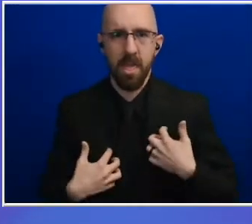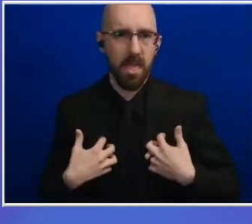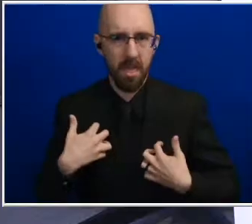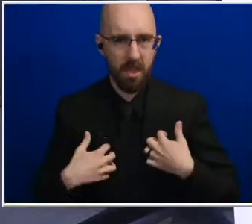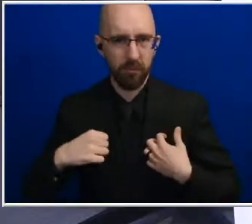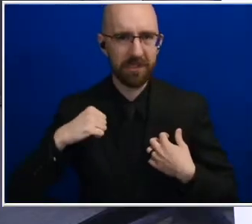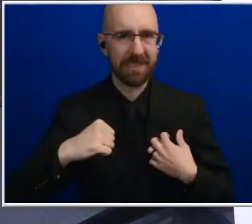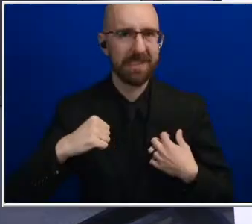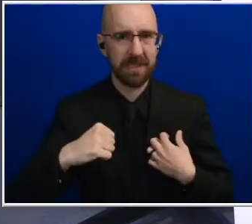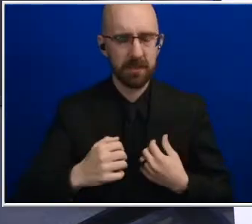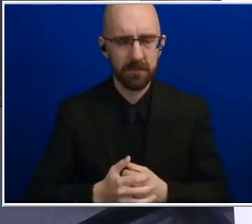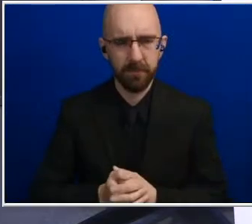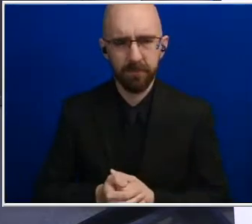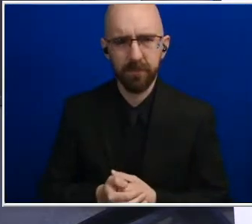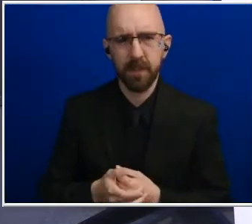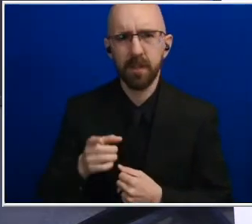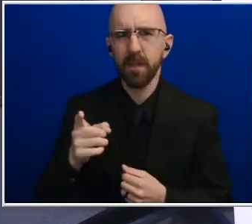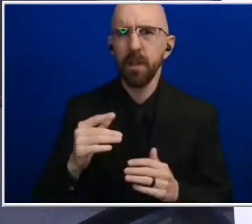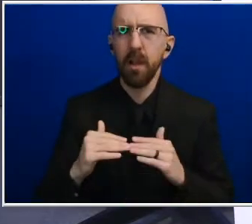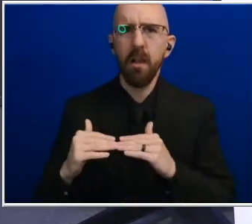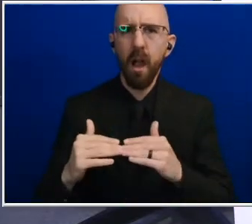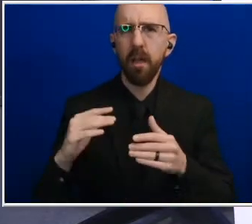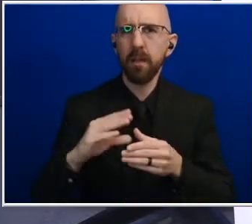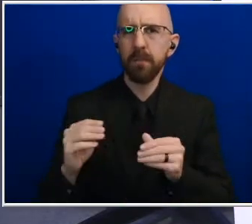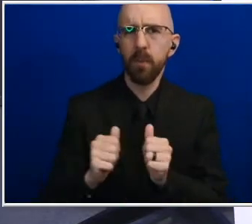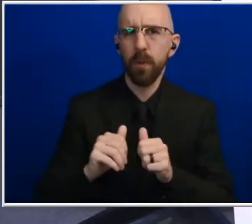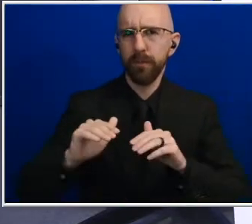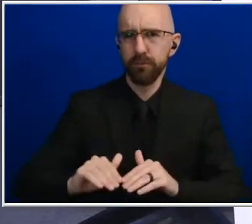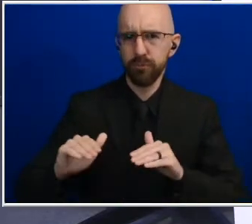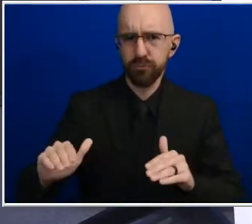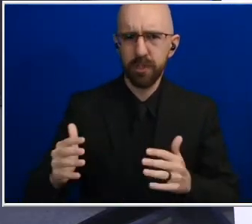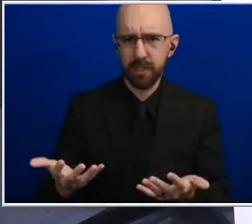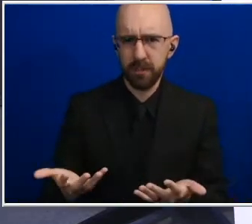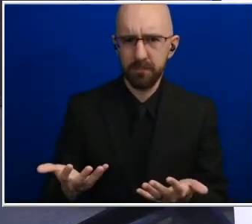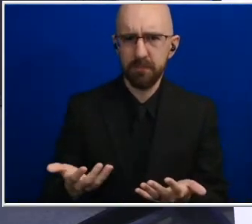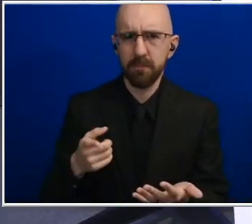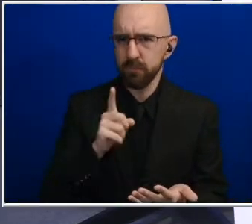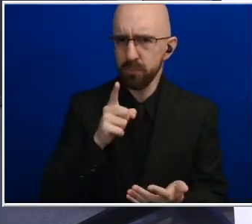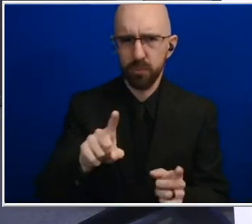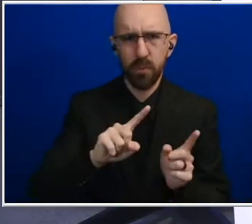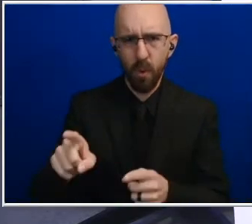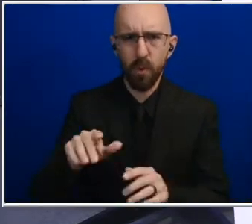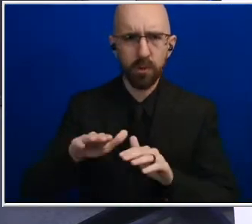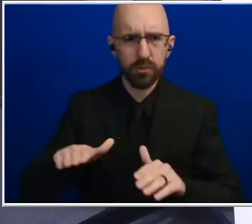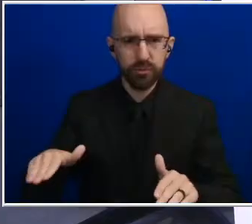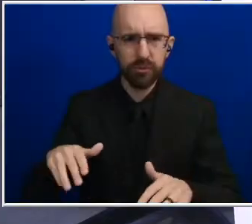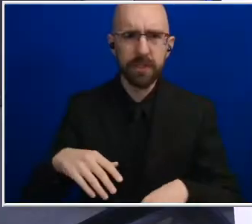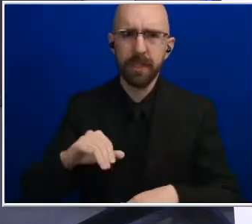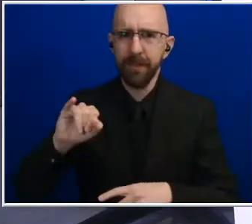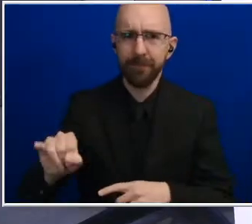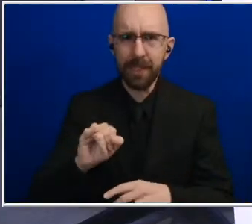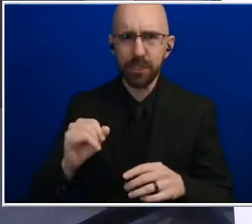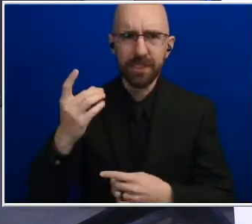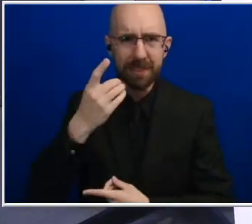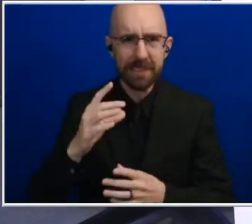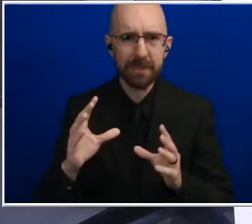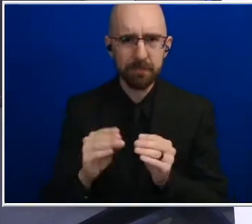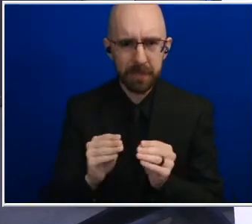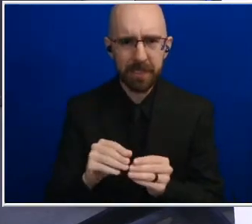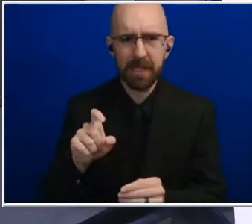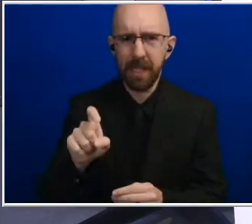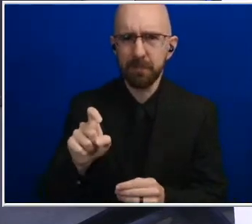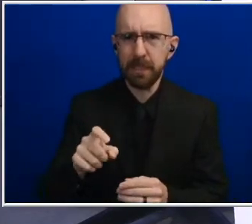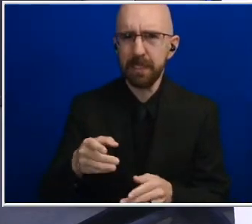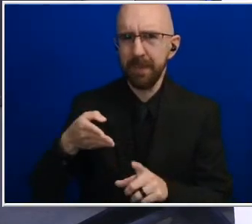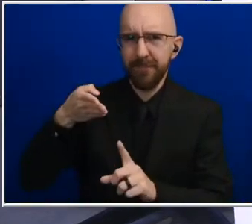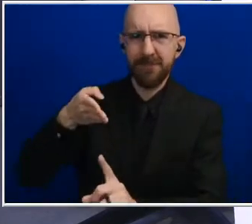are your colleagues saying with children? I mean, I'm sure you go to these pediatric infectious disease meetings. This has got to be a prime focus. What are the